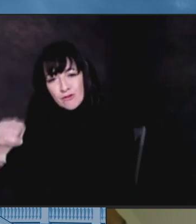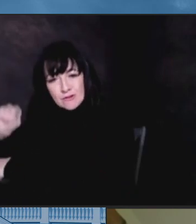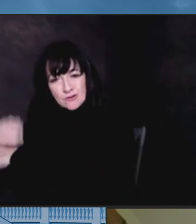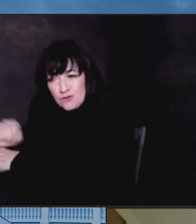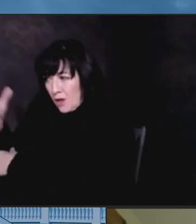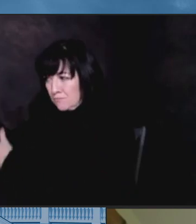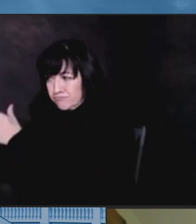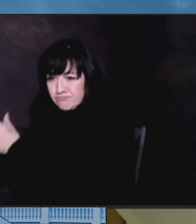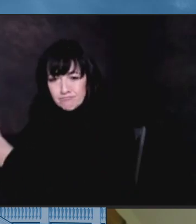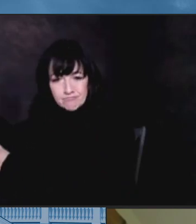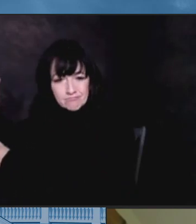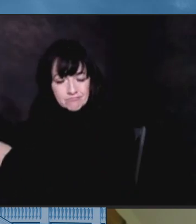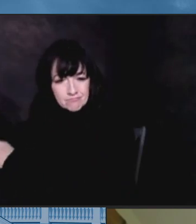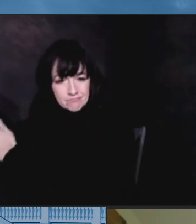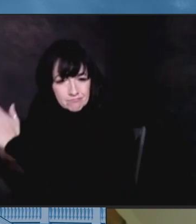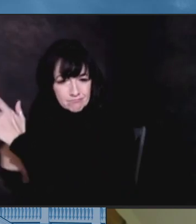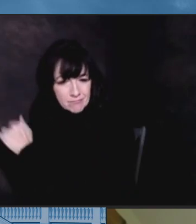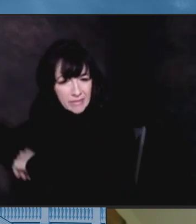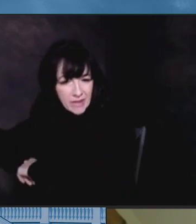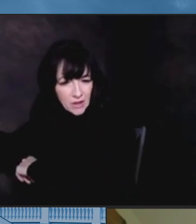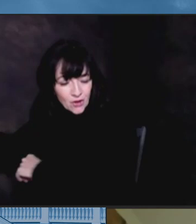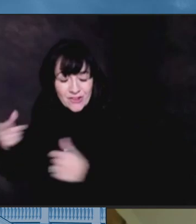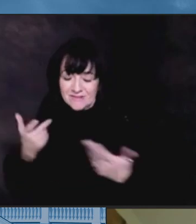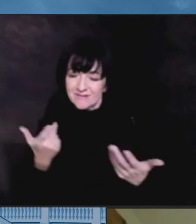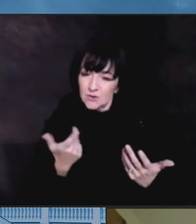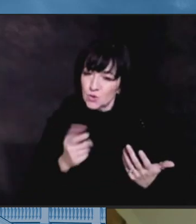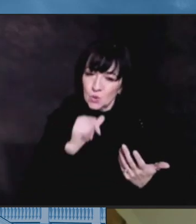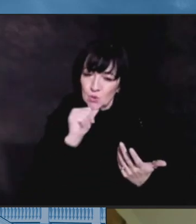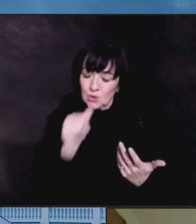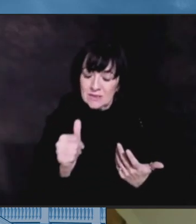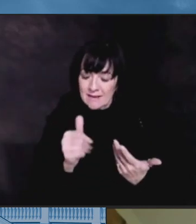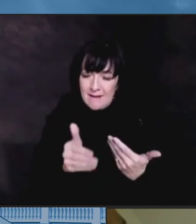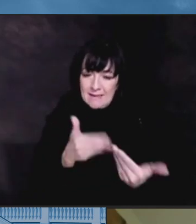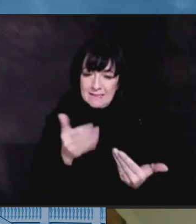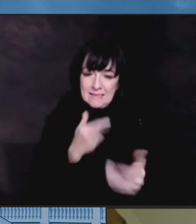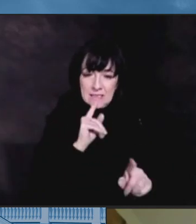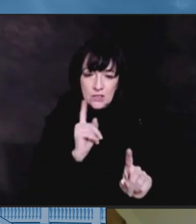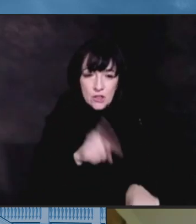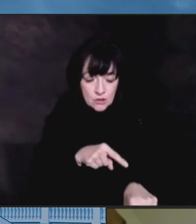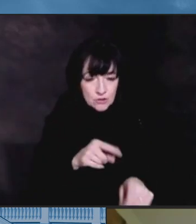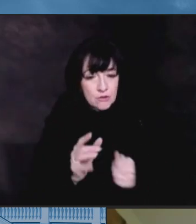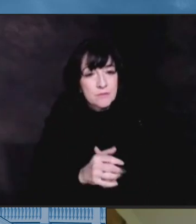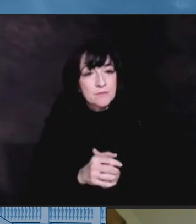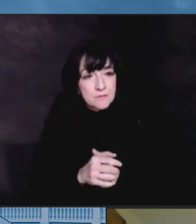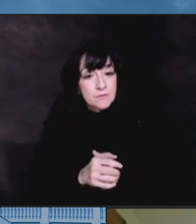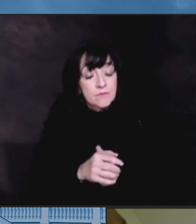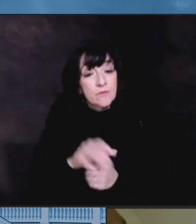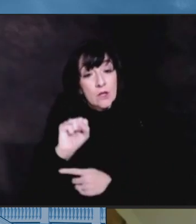All right, next we have Sean Green from WDEL. Sean, you can unmute.